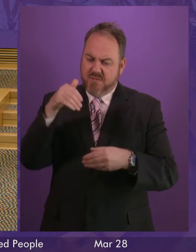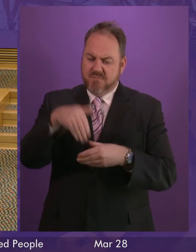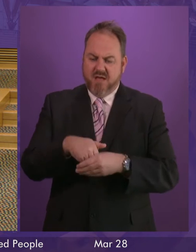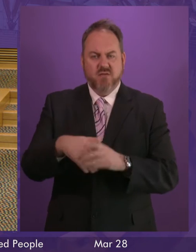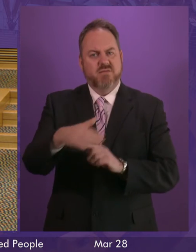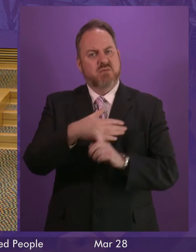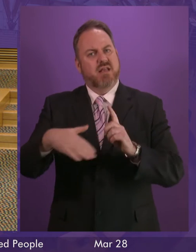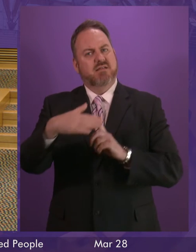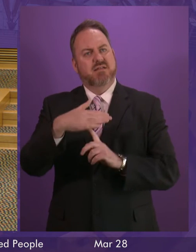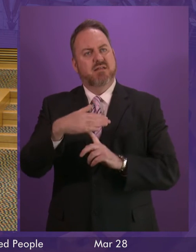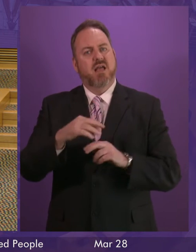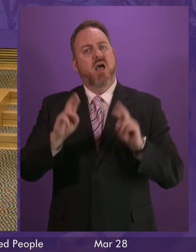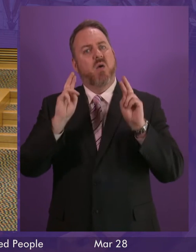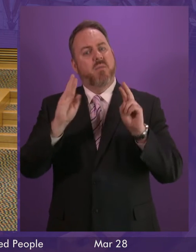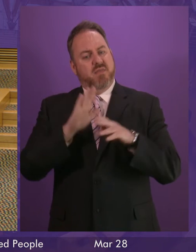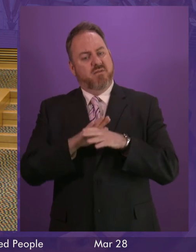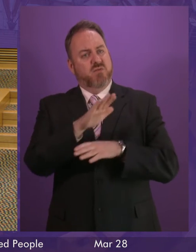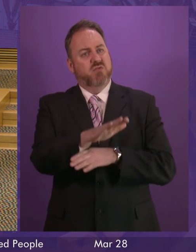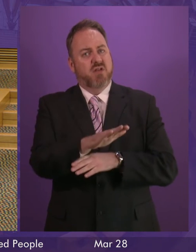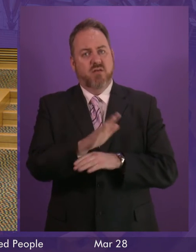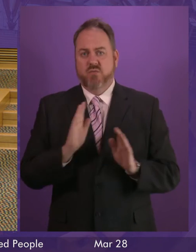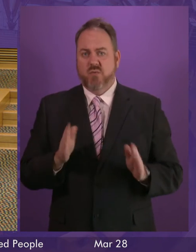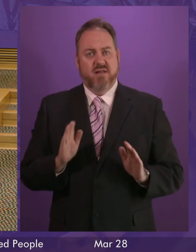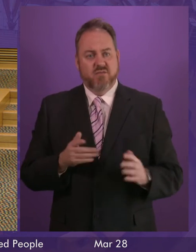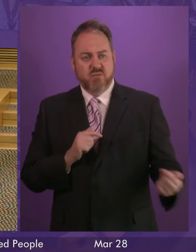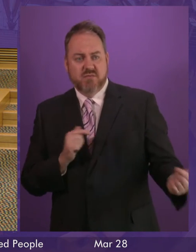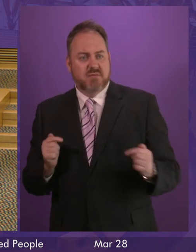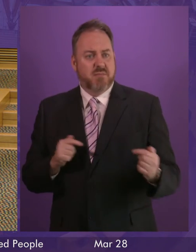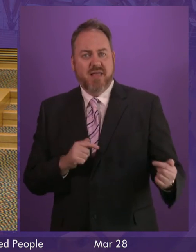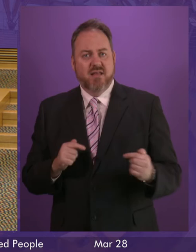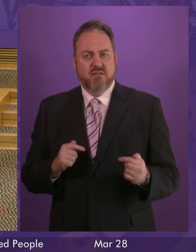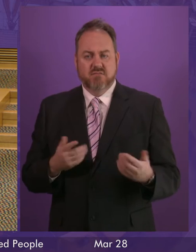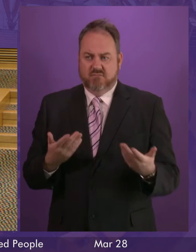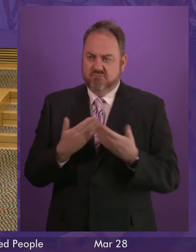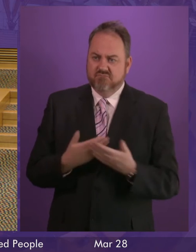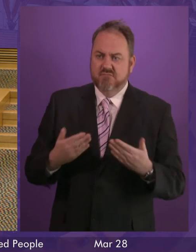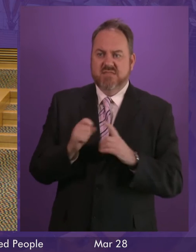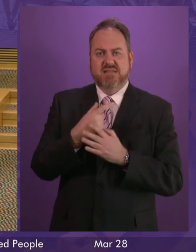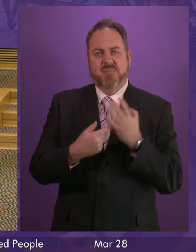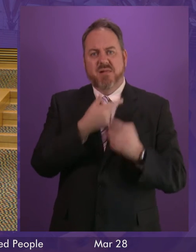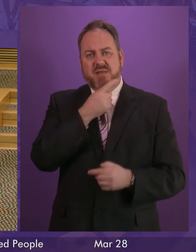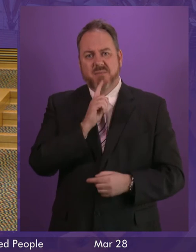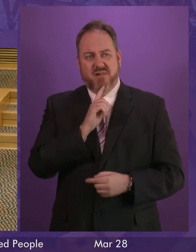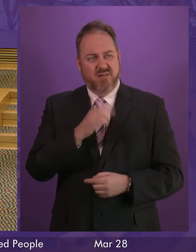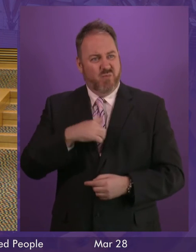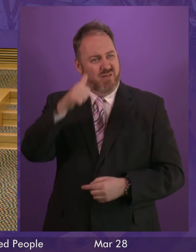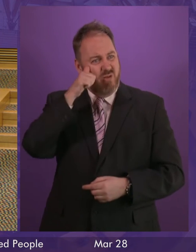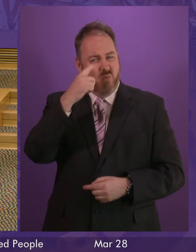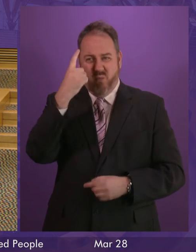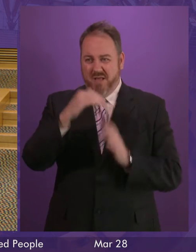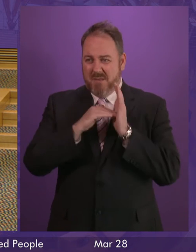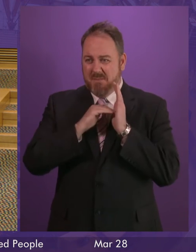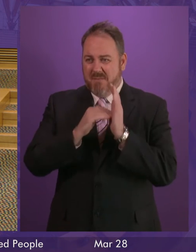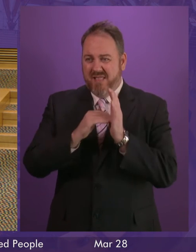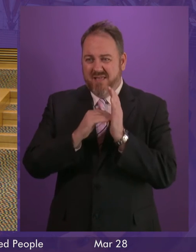unnecessary, where genuinely across all society it has recognised that the over 1 million disabled people in Scotland contribute to our communities